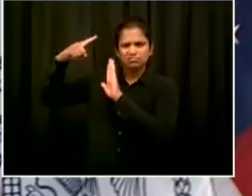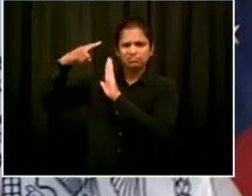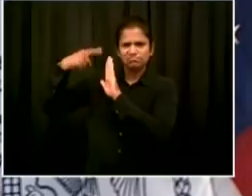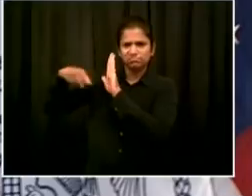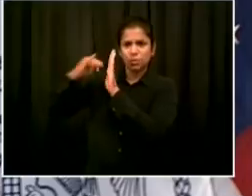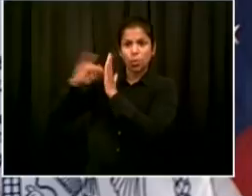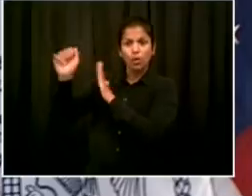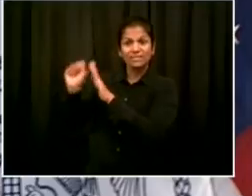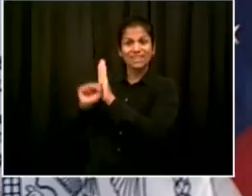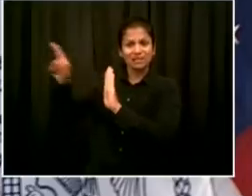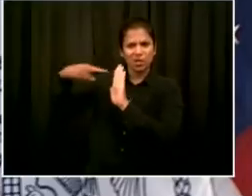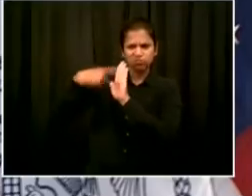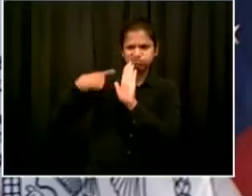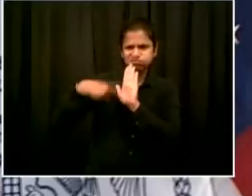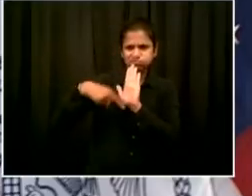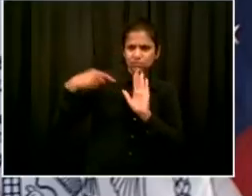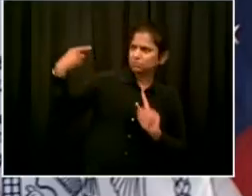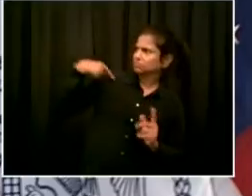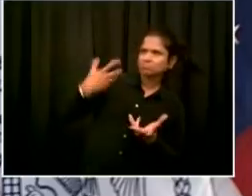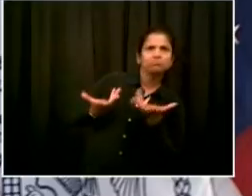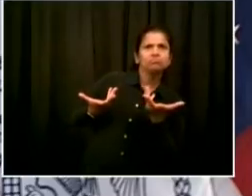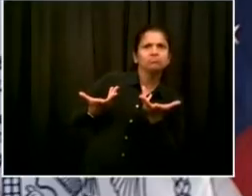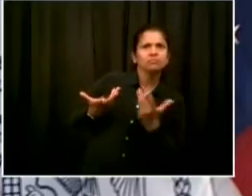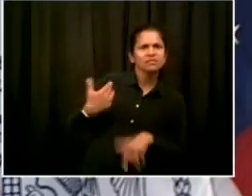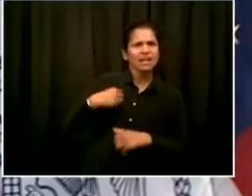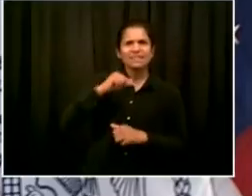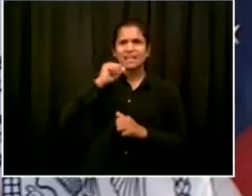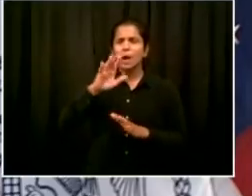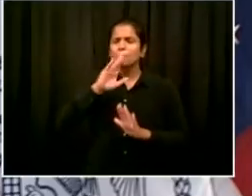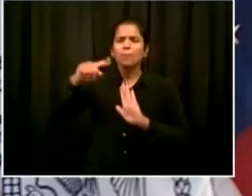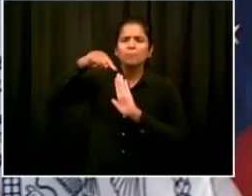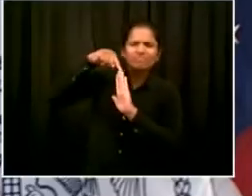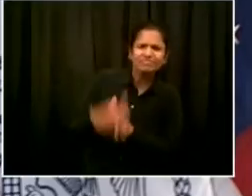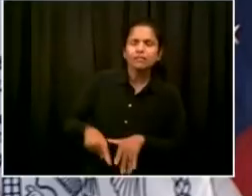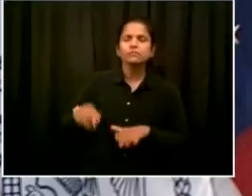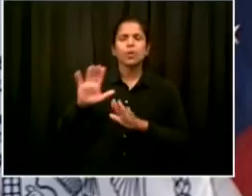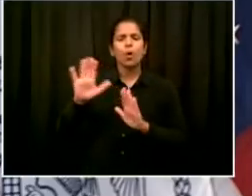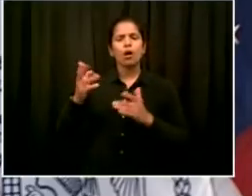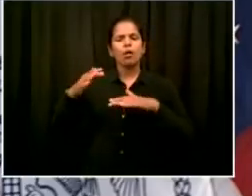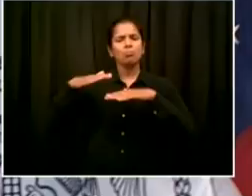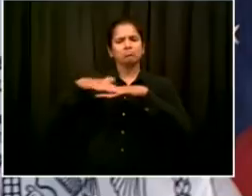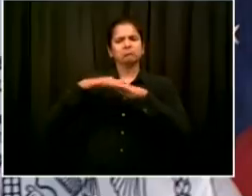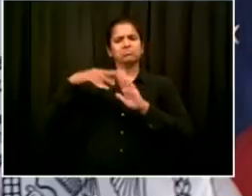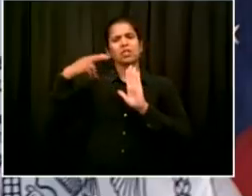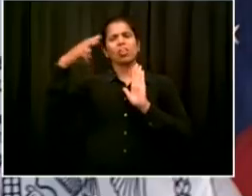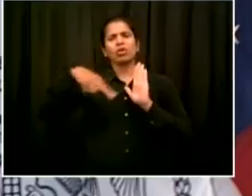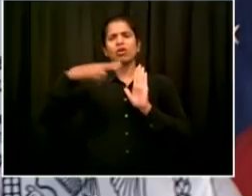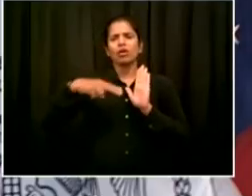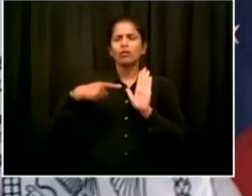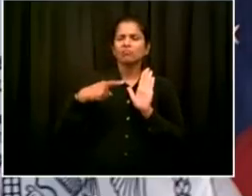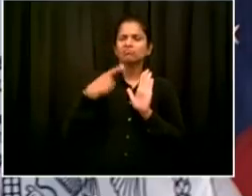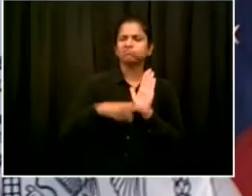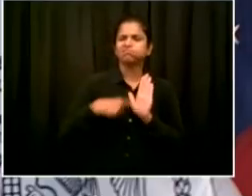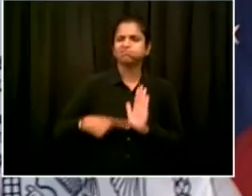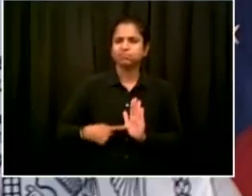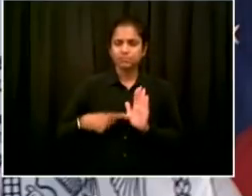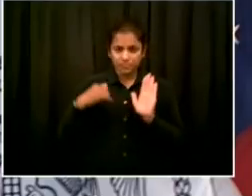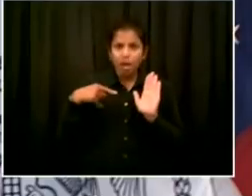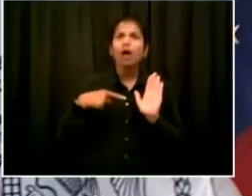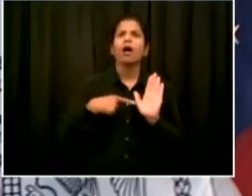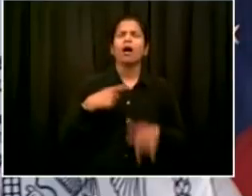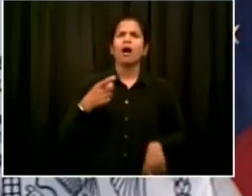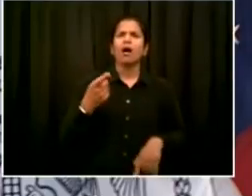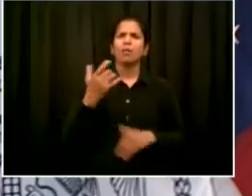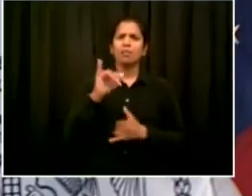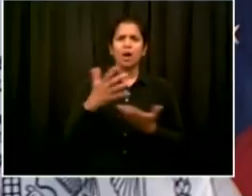the unions have pushed back, saying that there's a lack of nurses, there's a lack of testing, and a whole host of other things that they